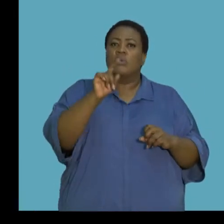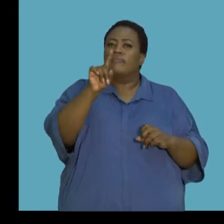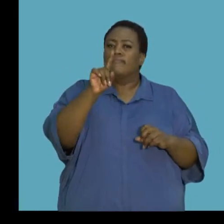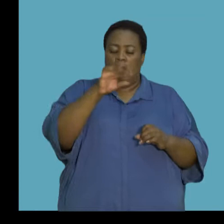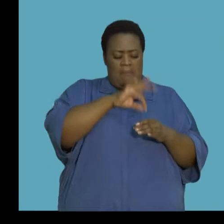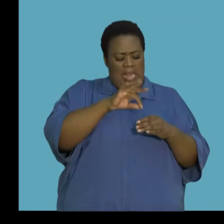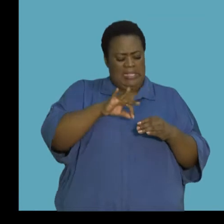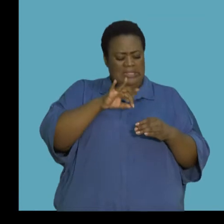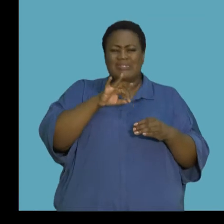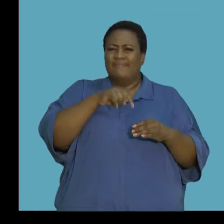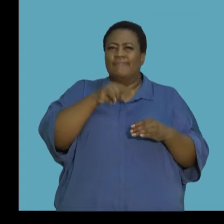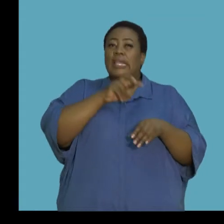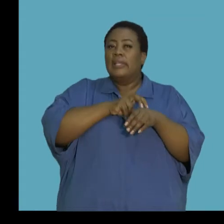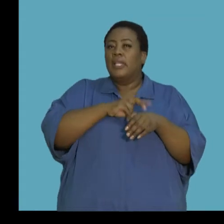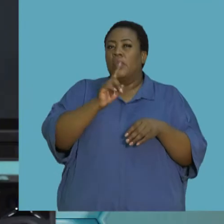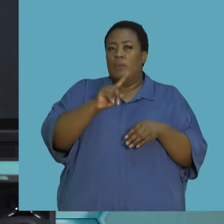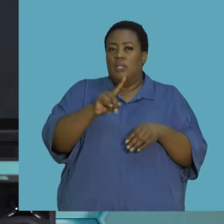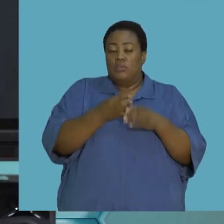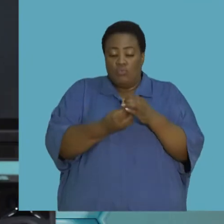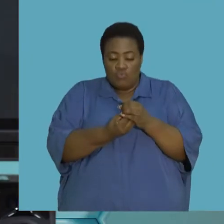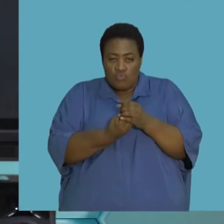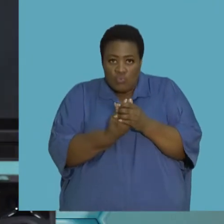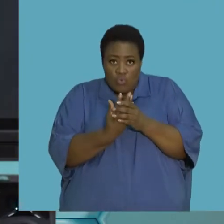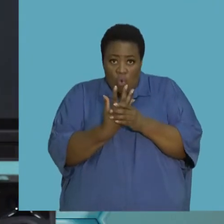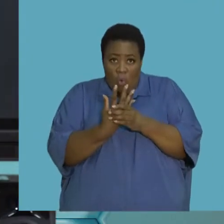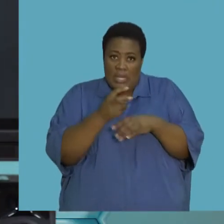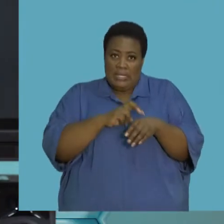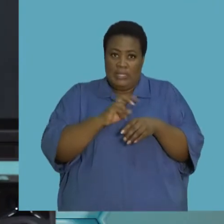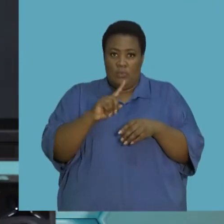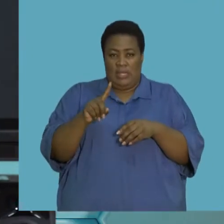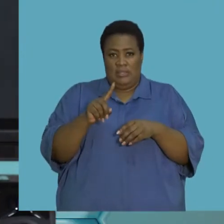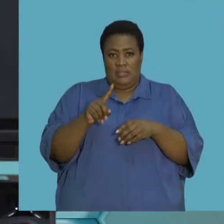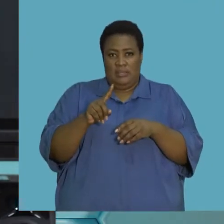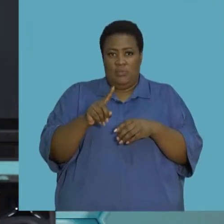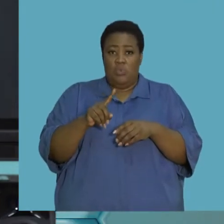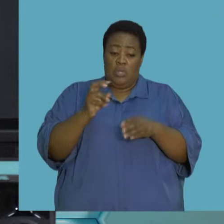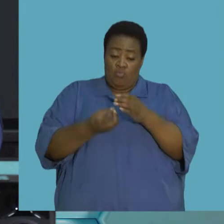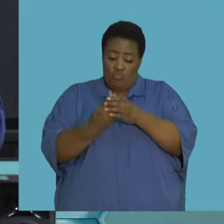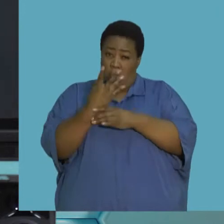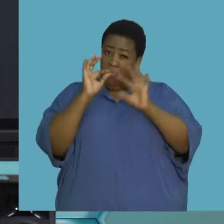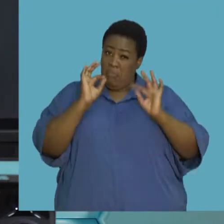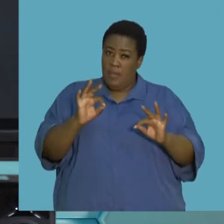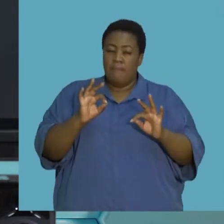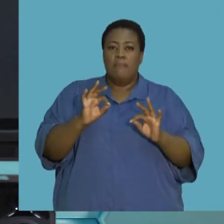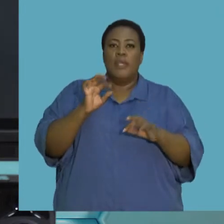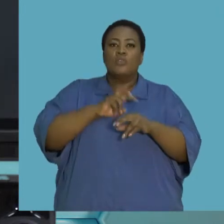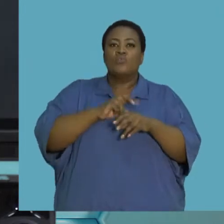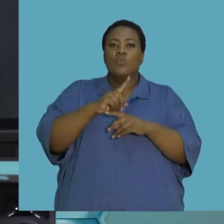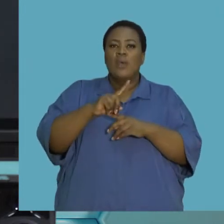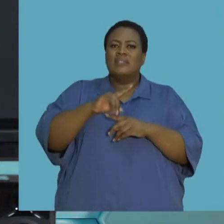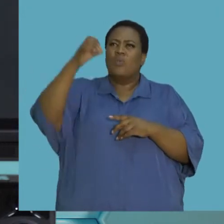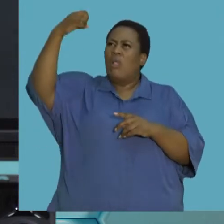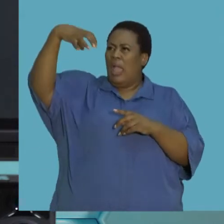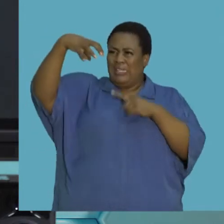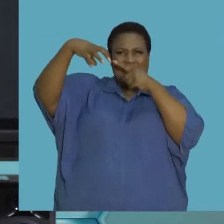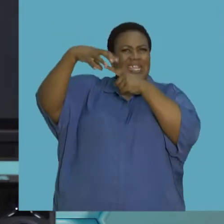example, what do plants need for growth? What do plants require in terms of for them to grow effectively? What is there